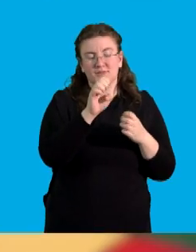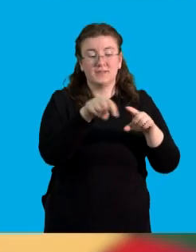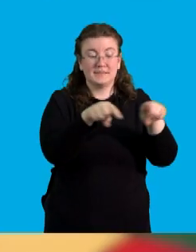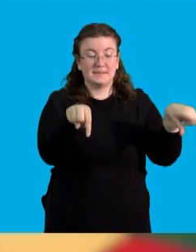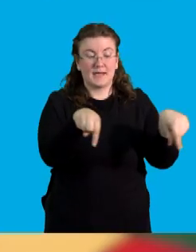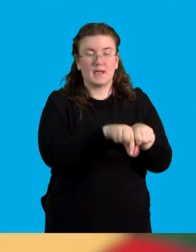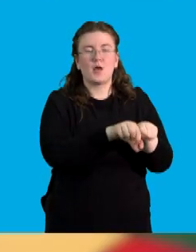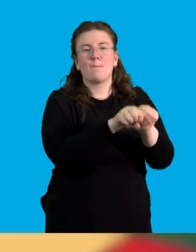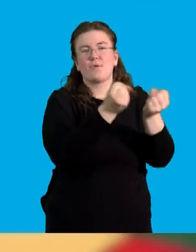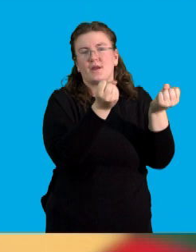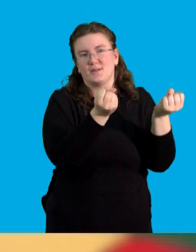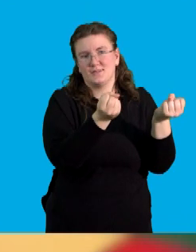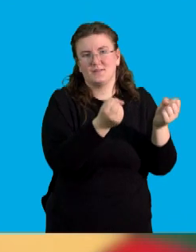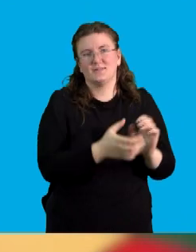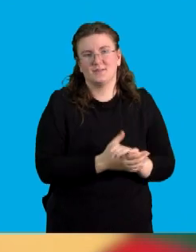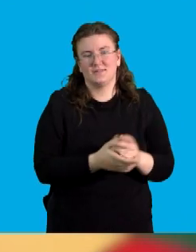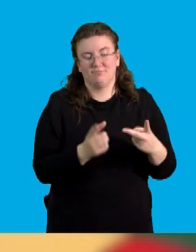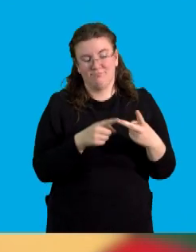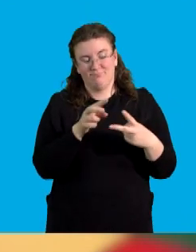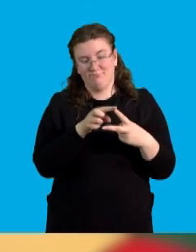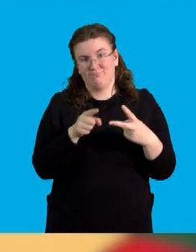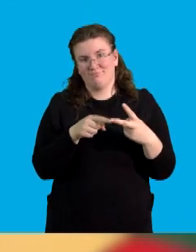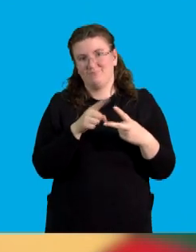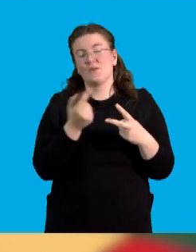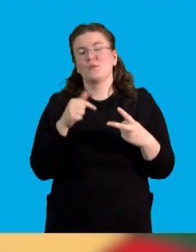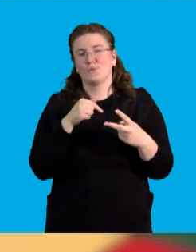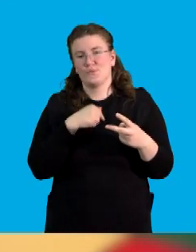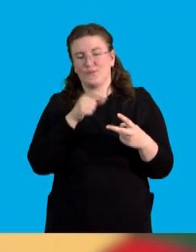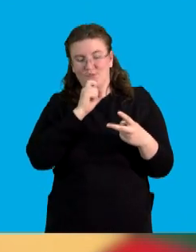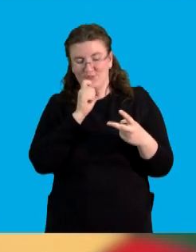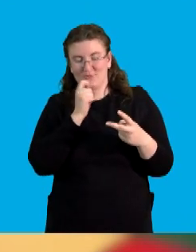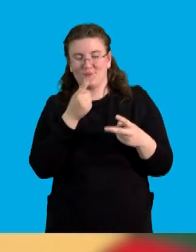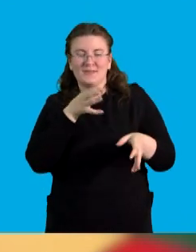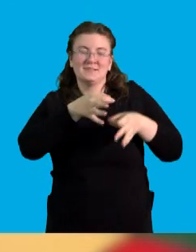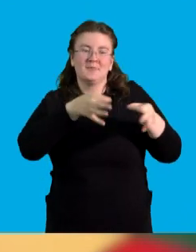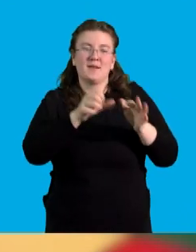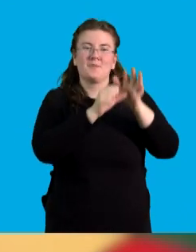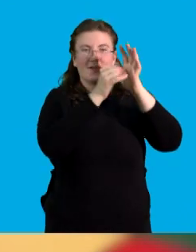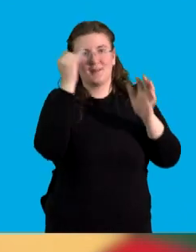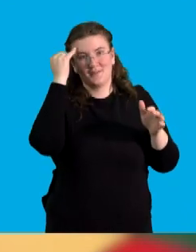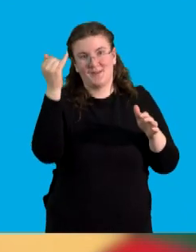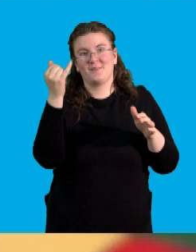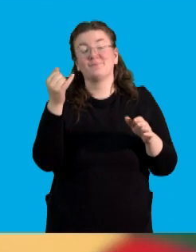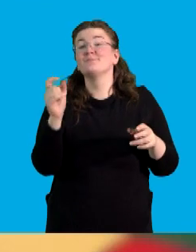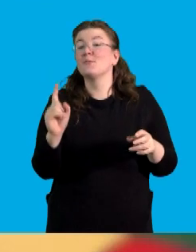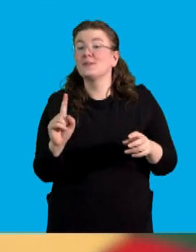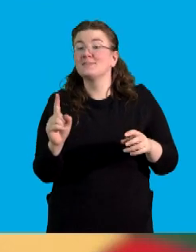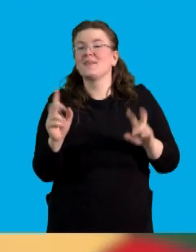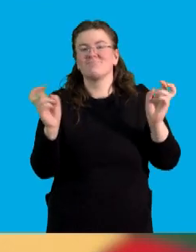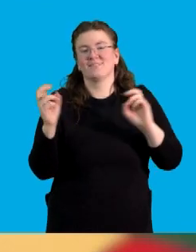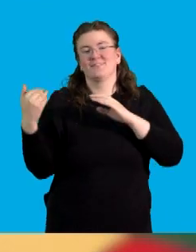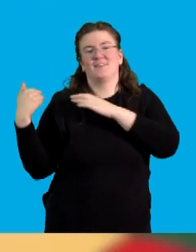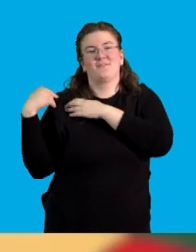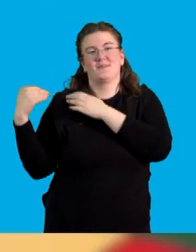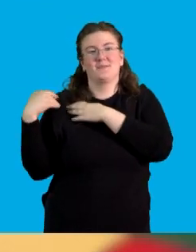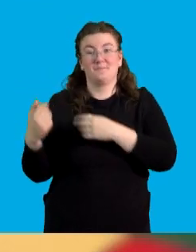two concepts that are going to help us better explain the main idea when looking at the safety with electricity. Now,